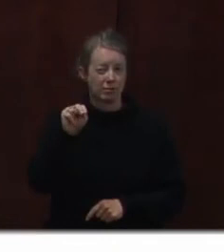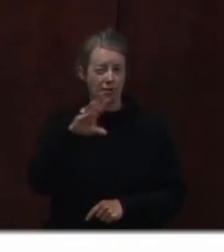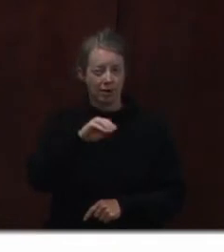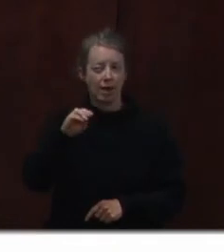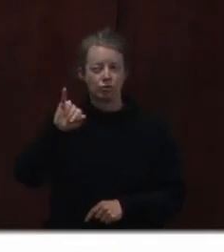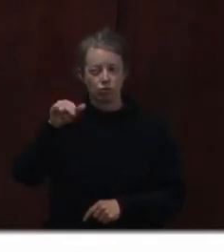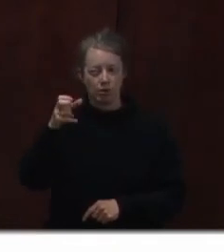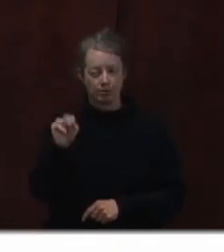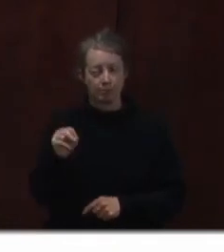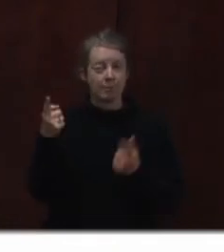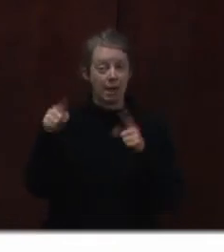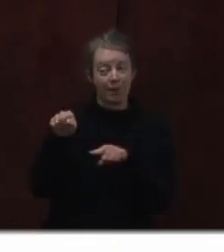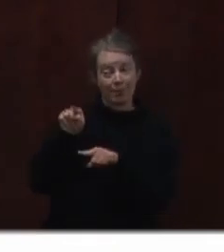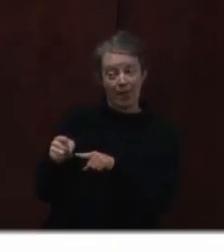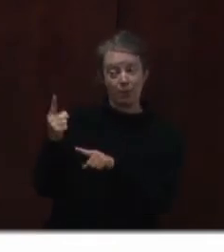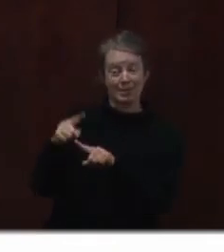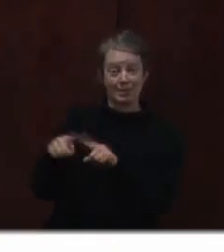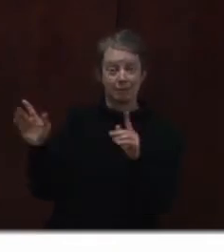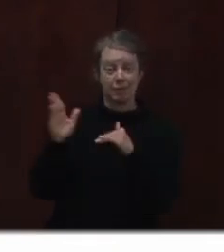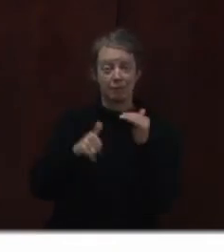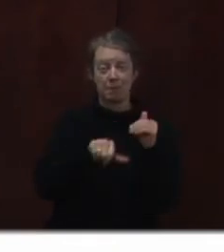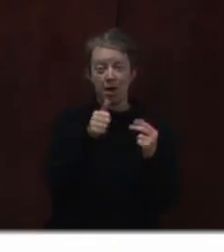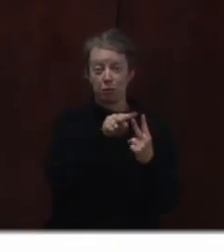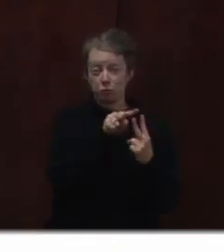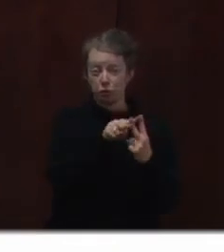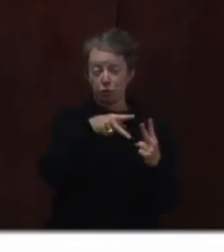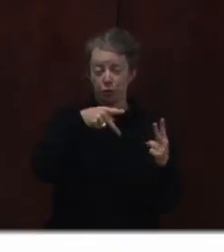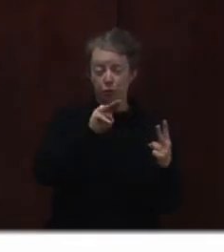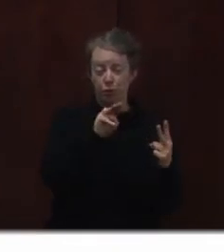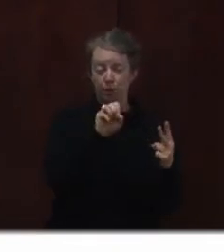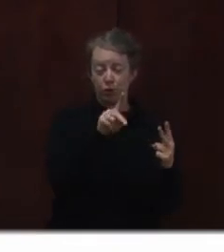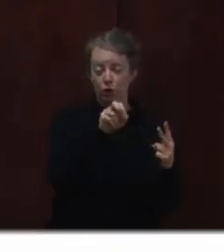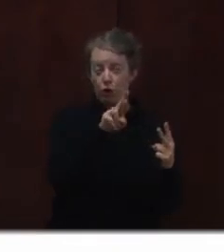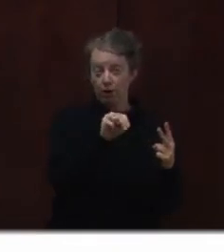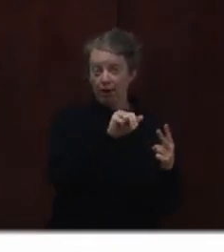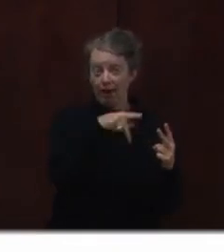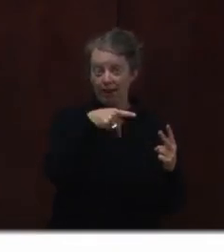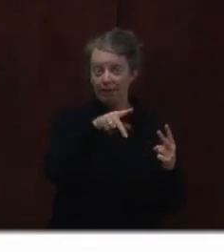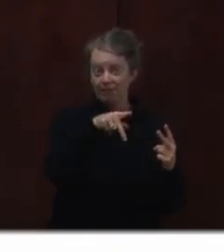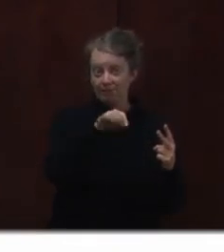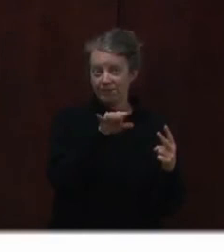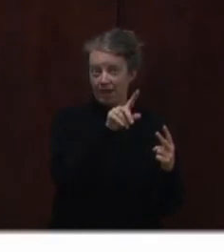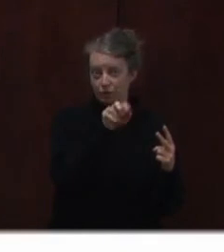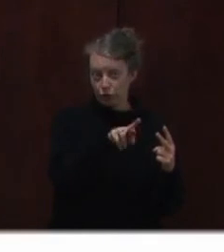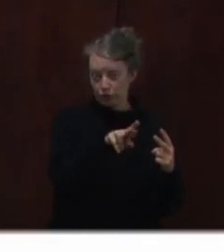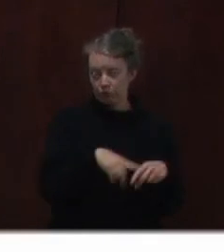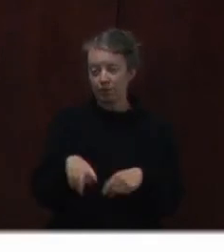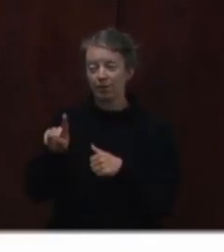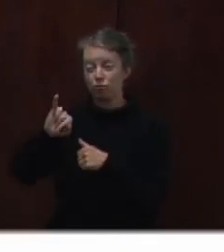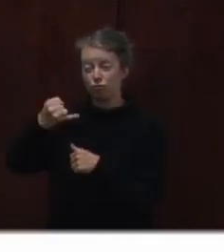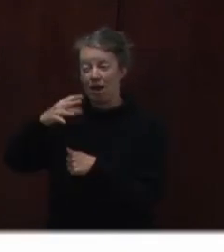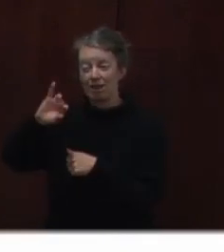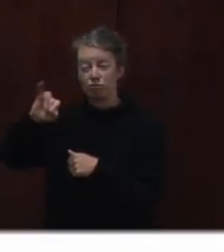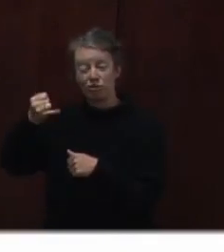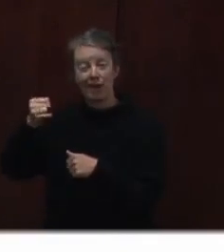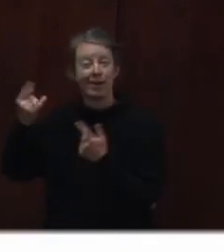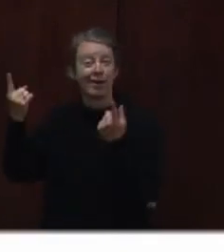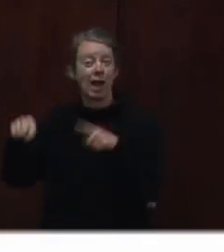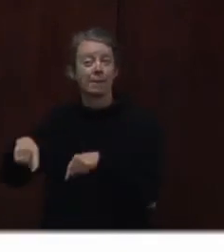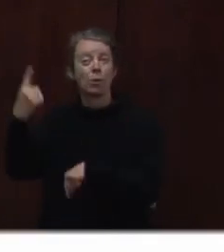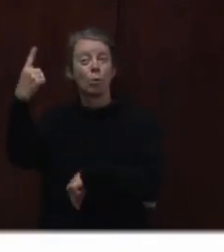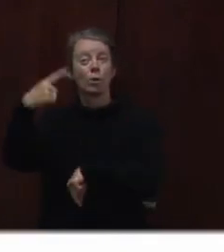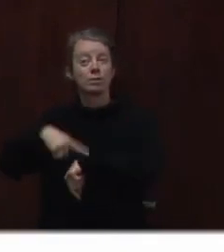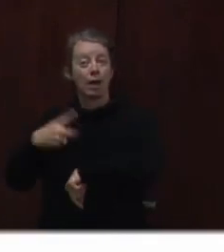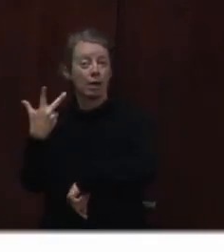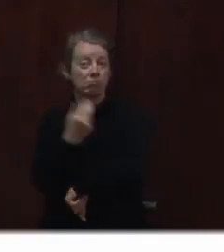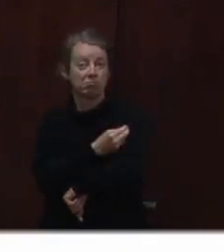different than the Moderna and the Pfizer vaccines in 2 very important ways. Number 1 is that it's a single injection, so you don't have to come